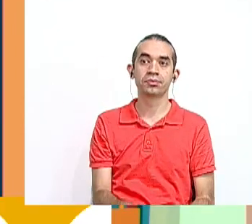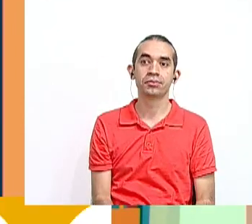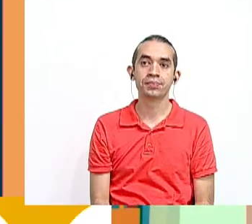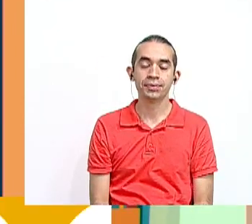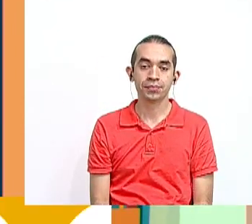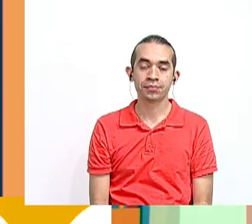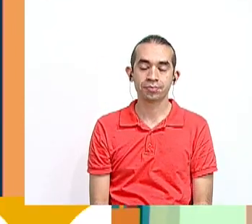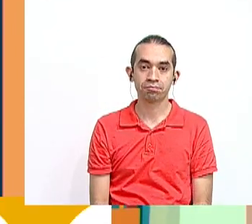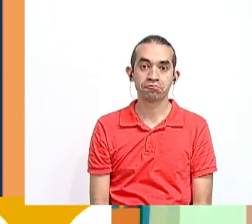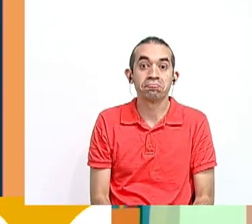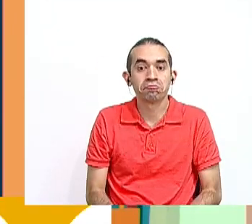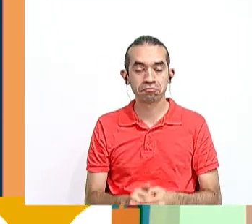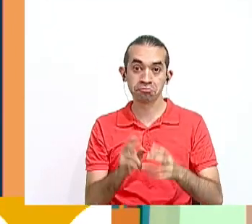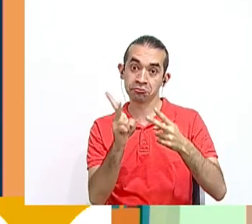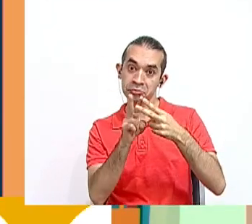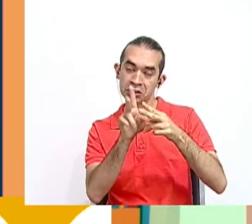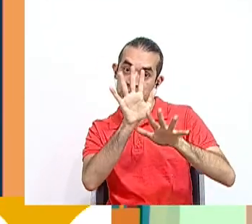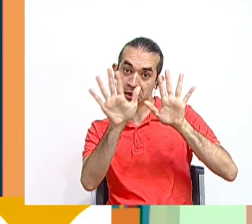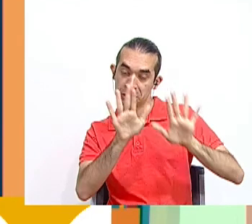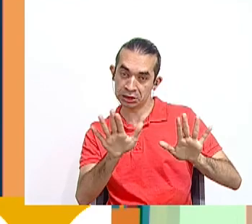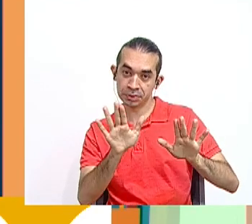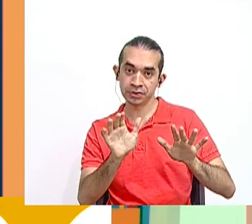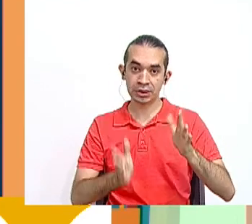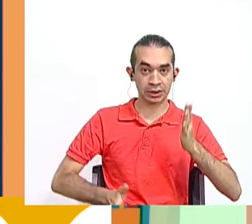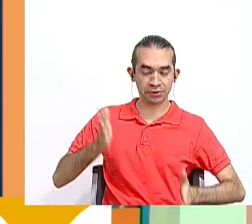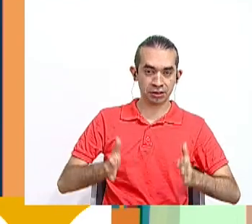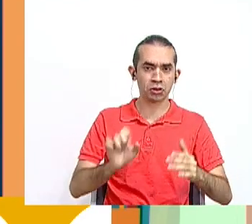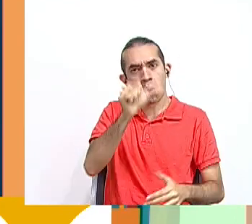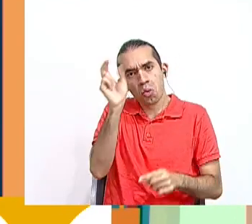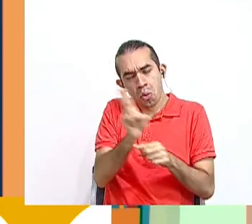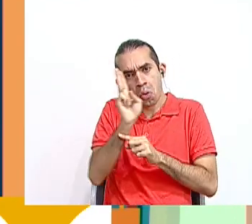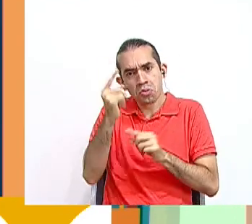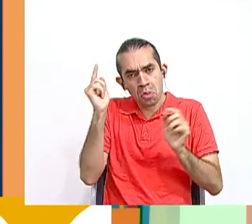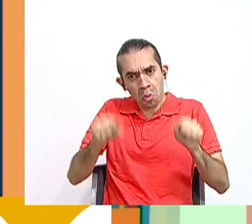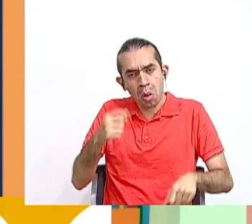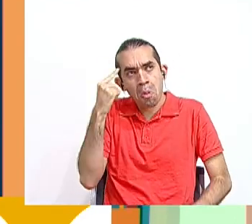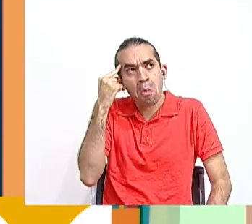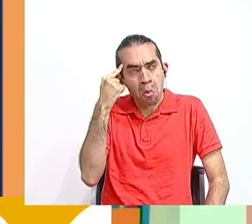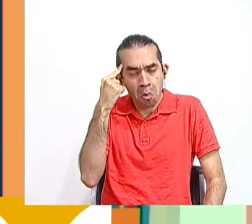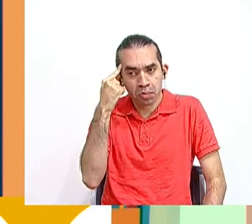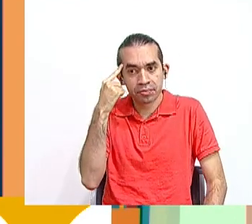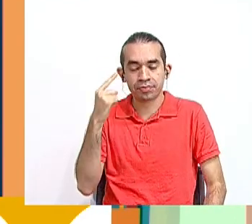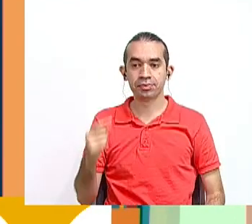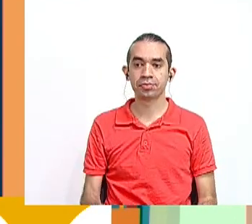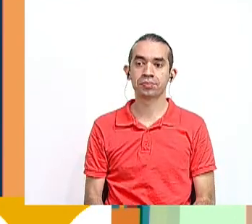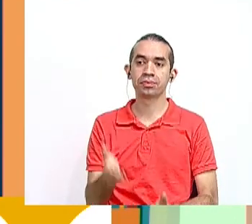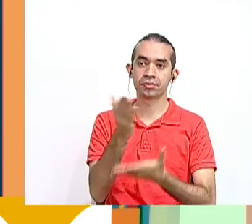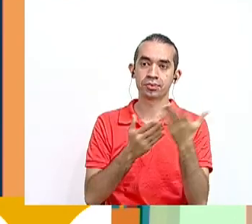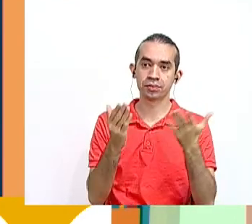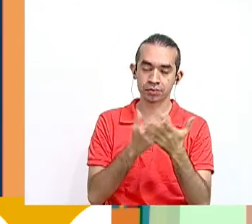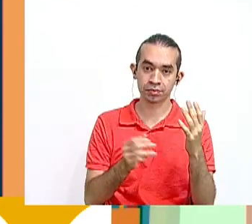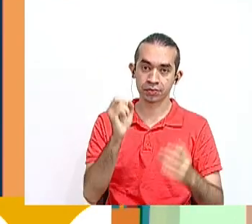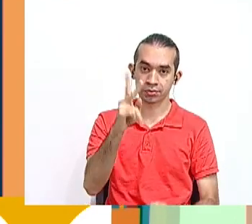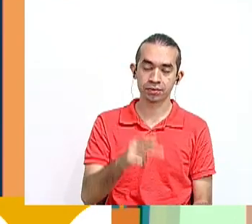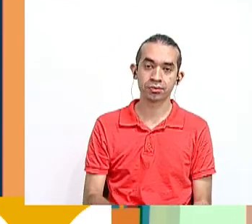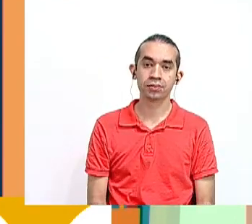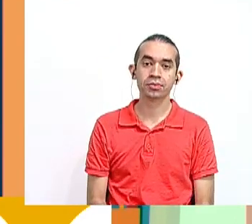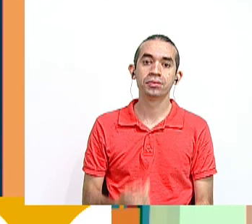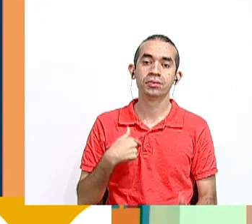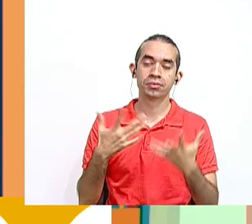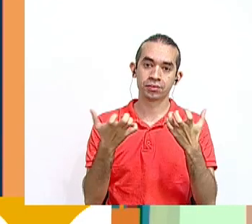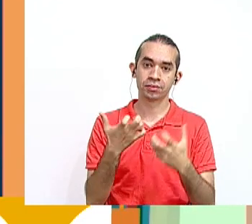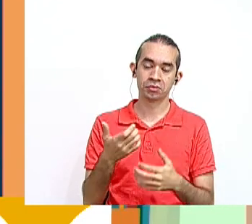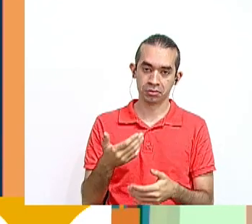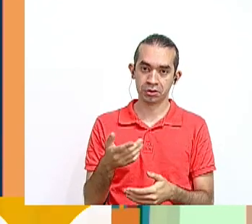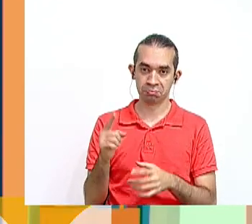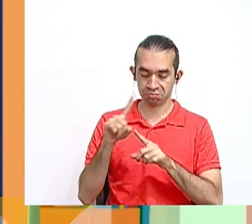other uses can you think of for digital avatars? Which are some of those that you have, okay? I want to leave you